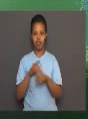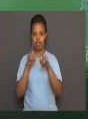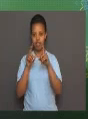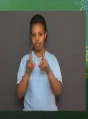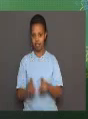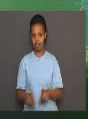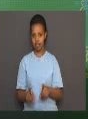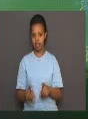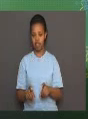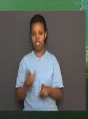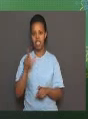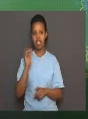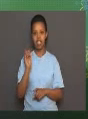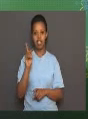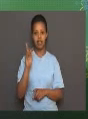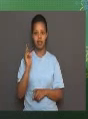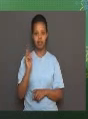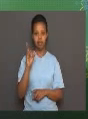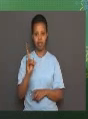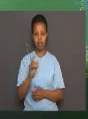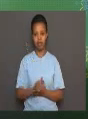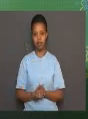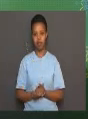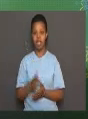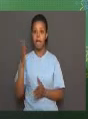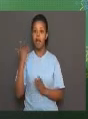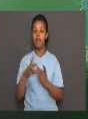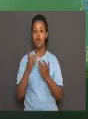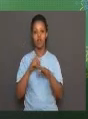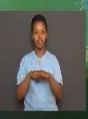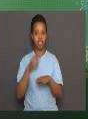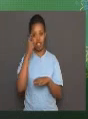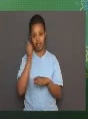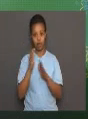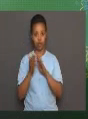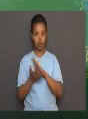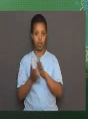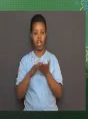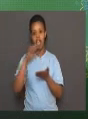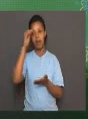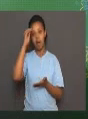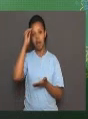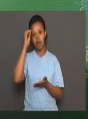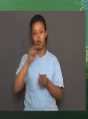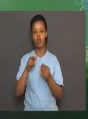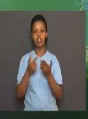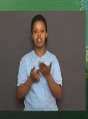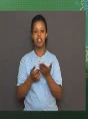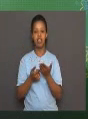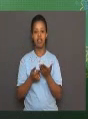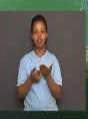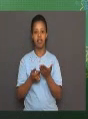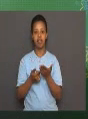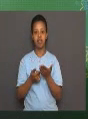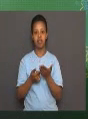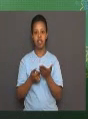testing for lipids. In our last lesson, we learned about testing